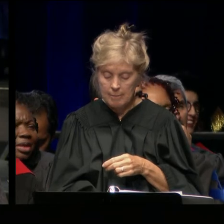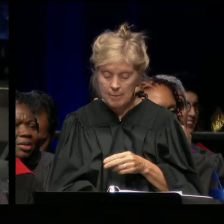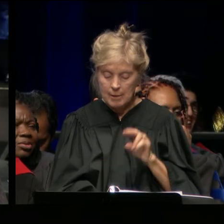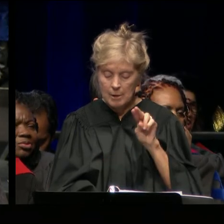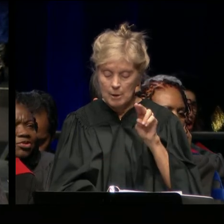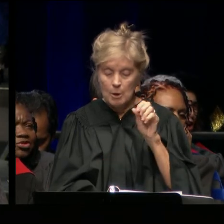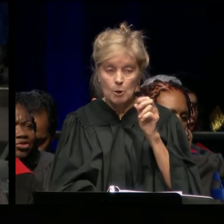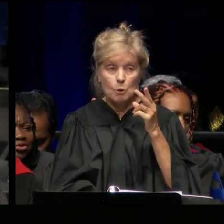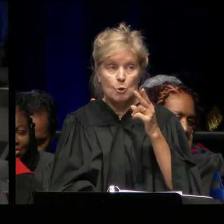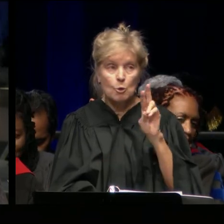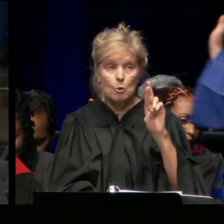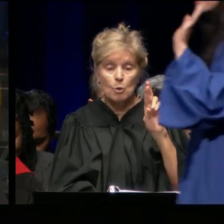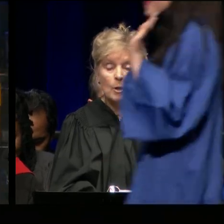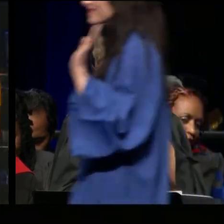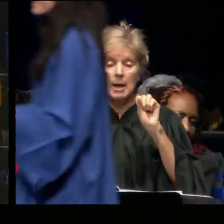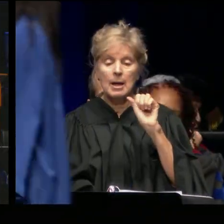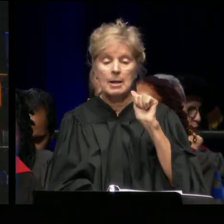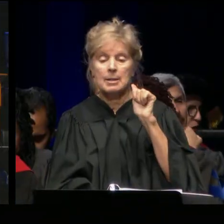Noor Salam.